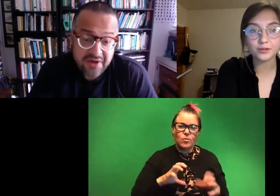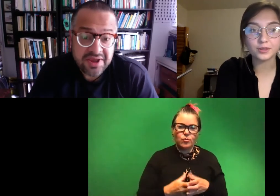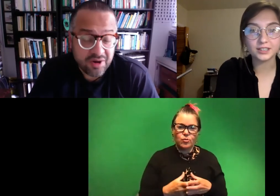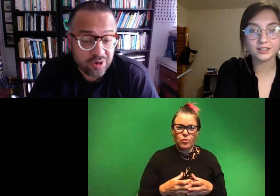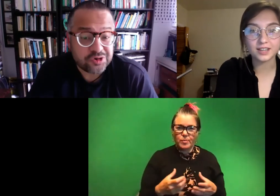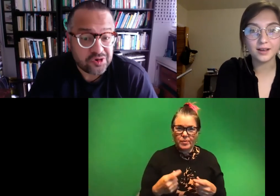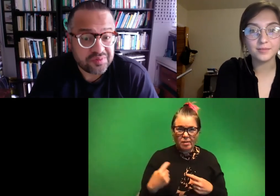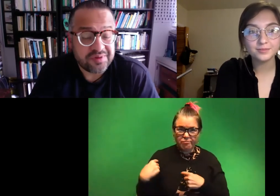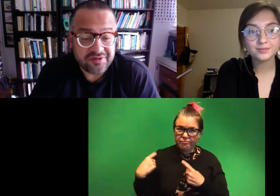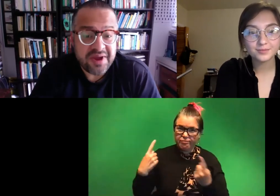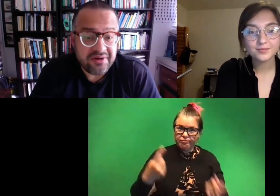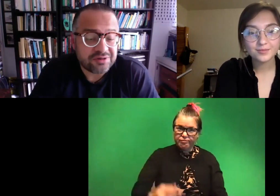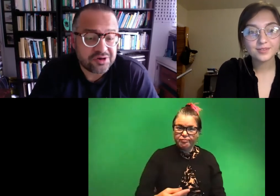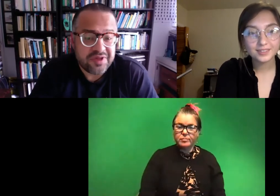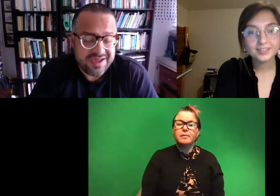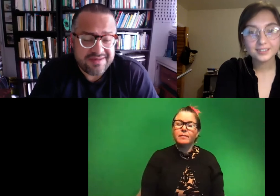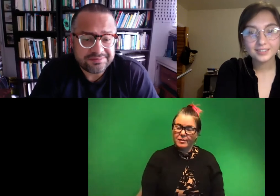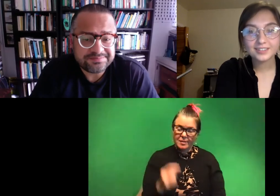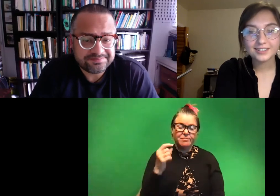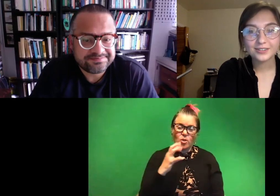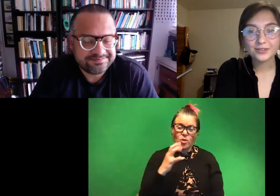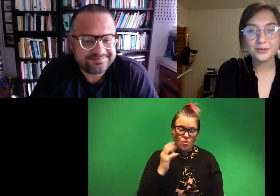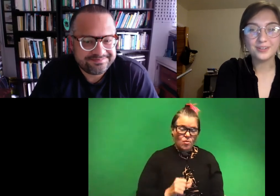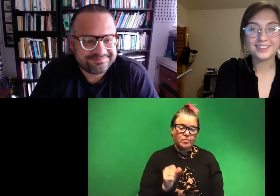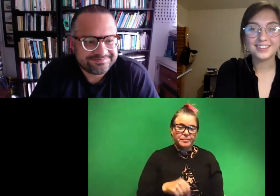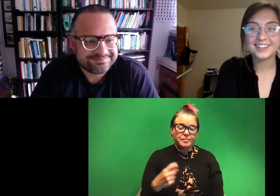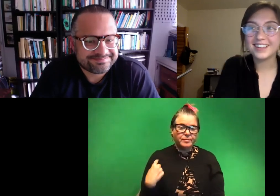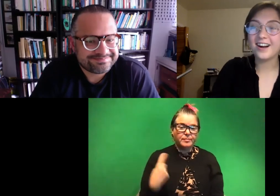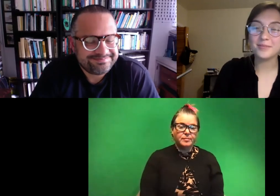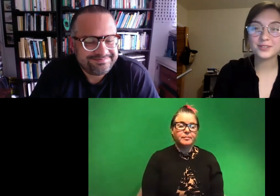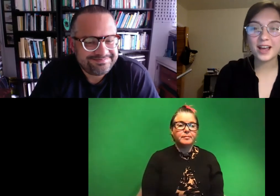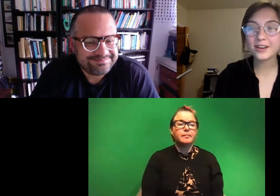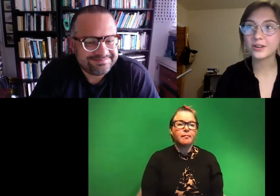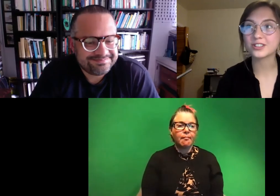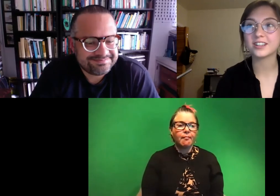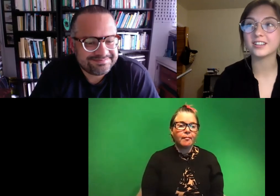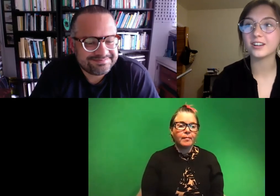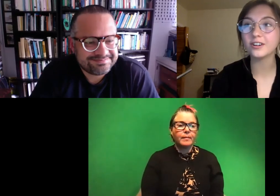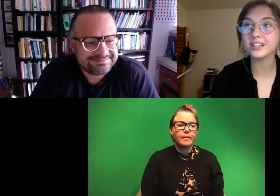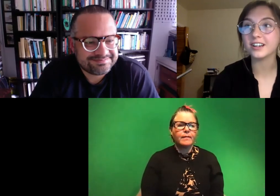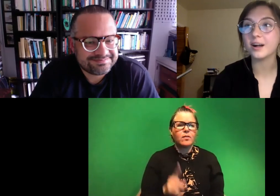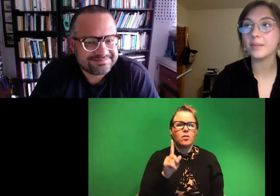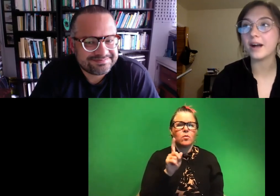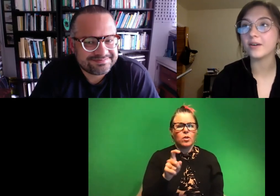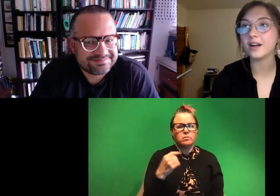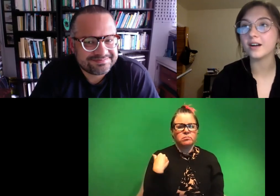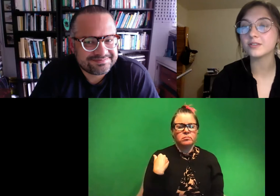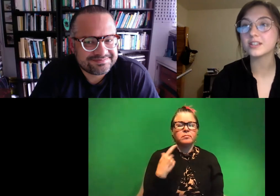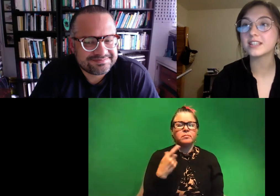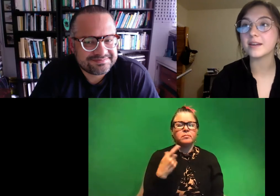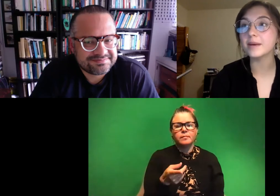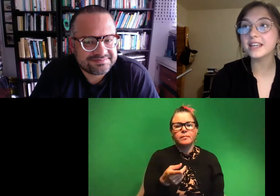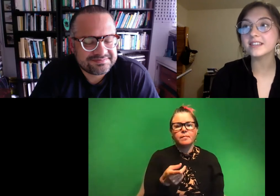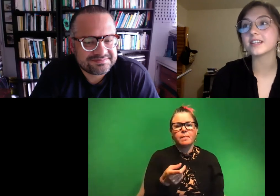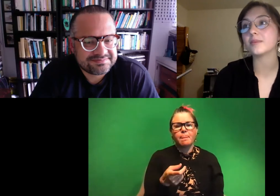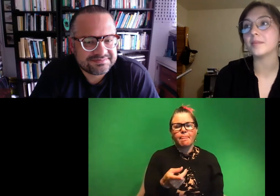around for a really long time. It's a very old group, yeah. Cool. So I had a question earlier about, so they